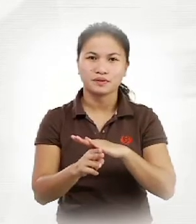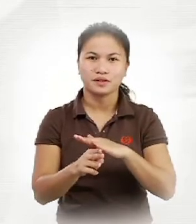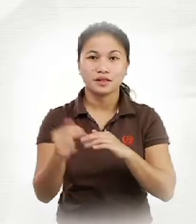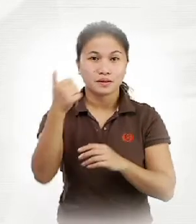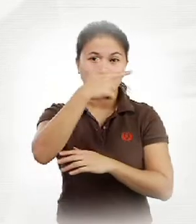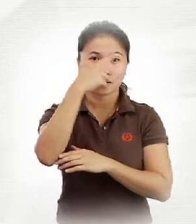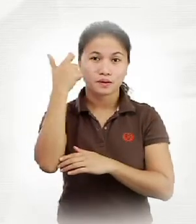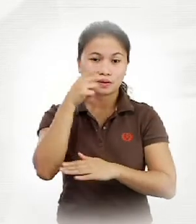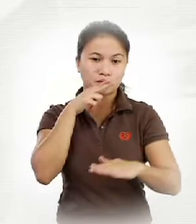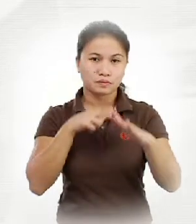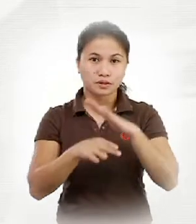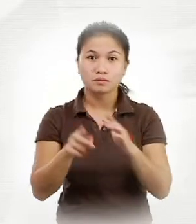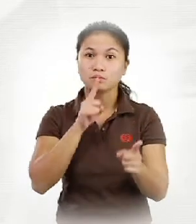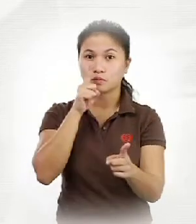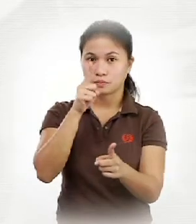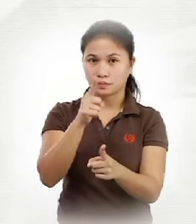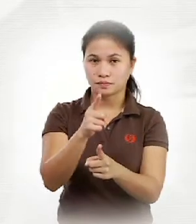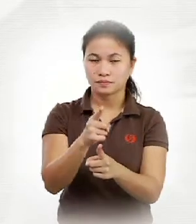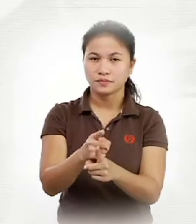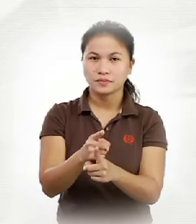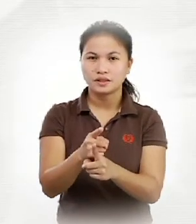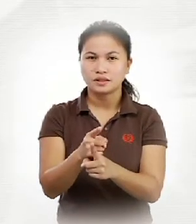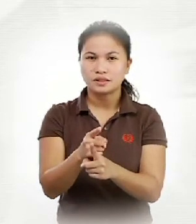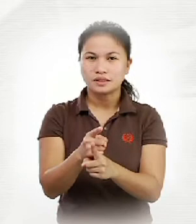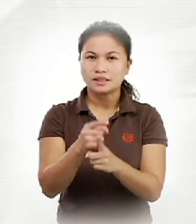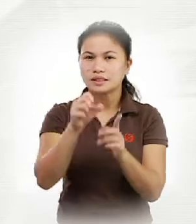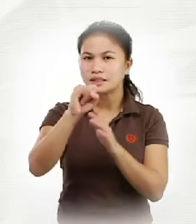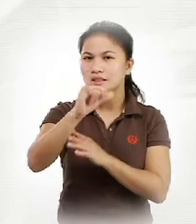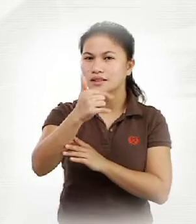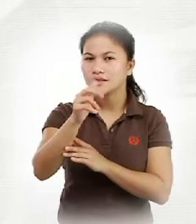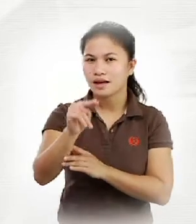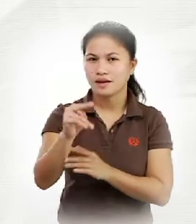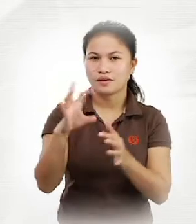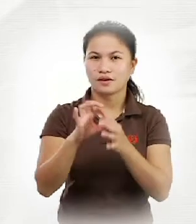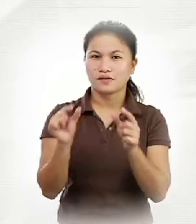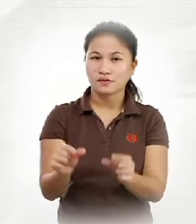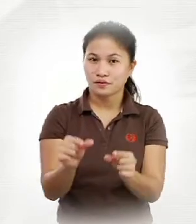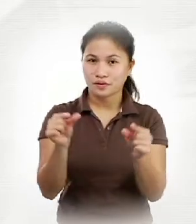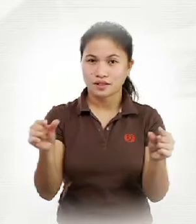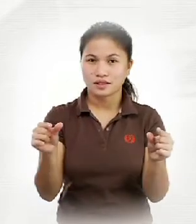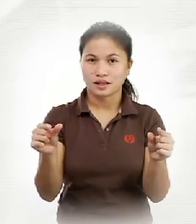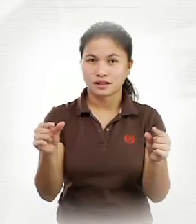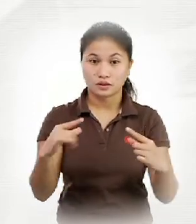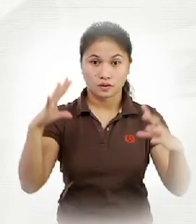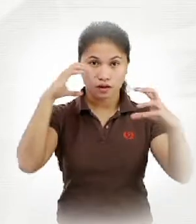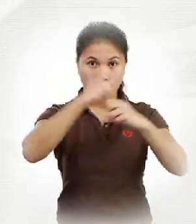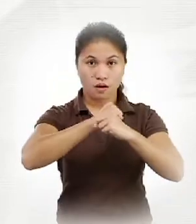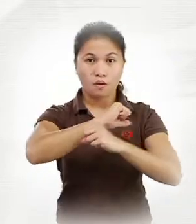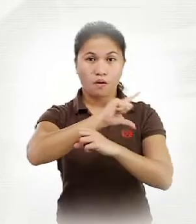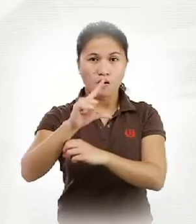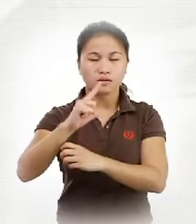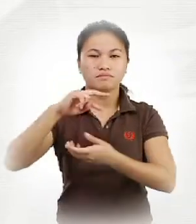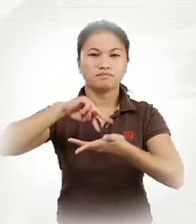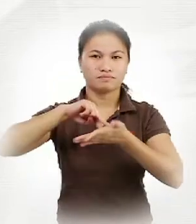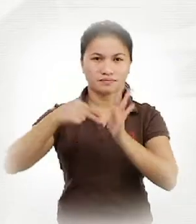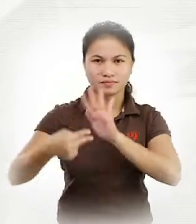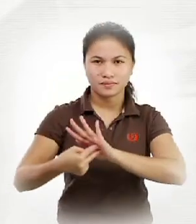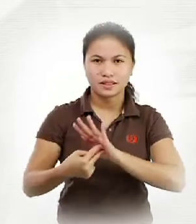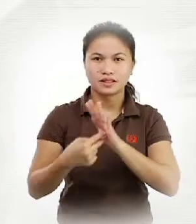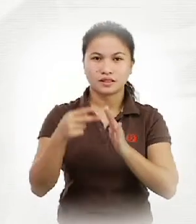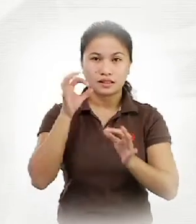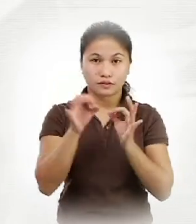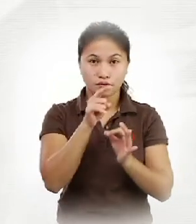humility is a true sign of greatness. And to cap it all, humility is pleasing to